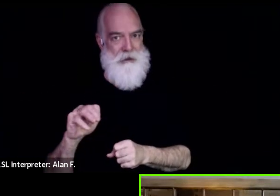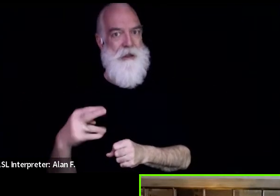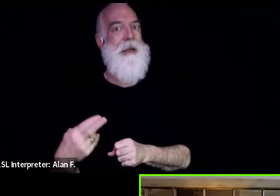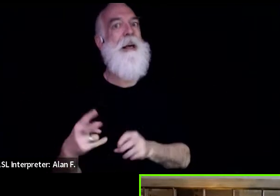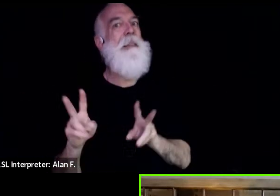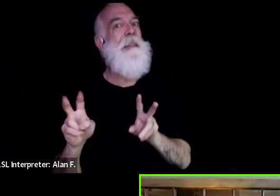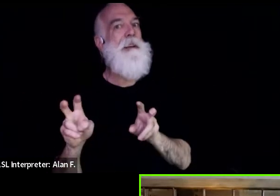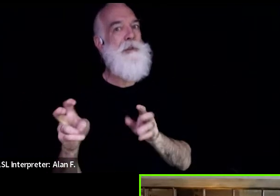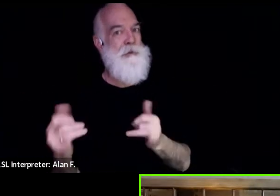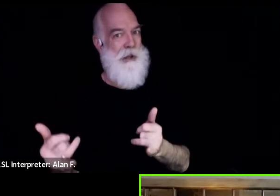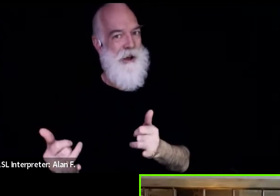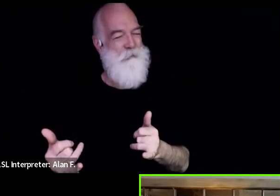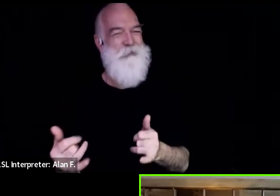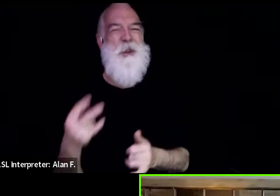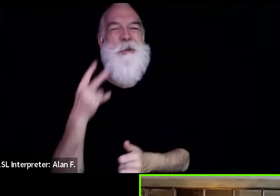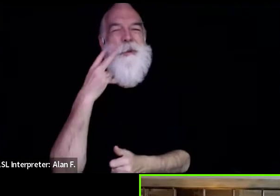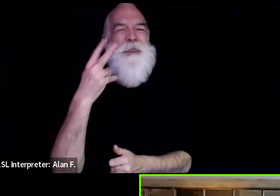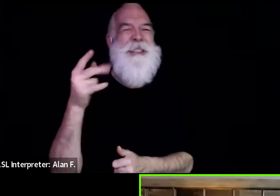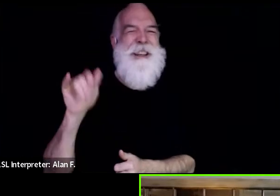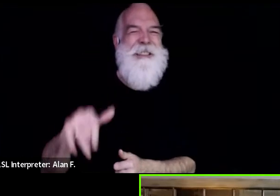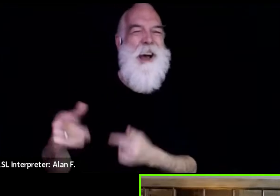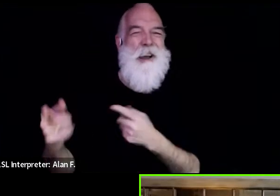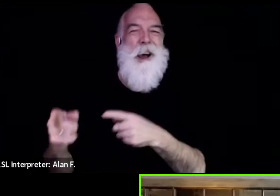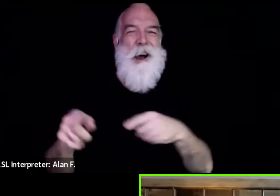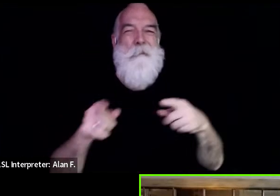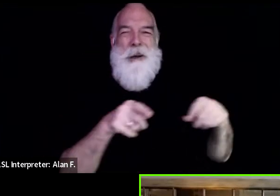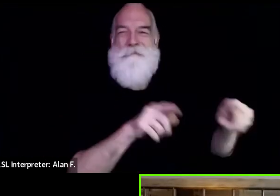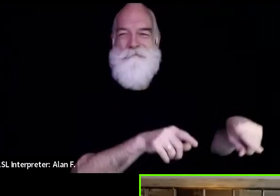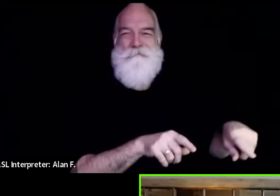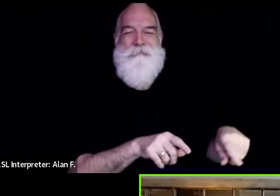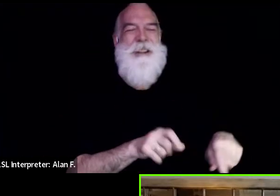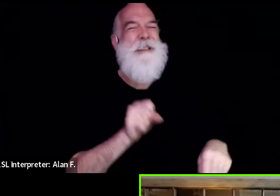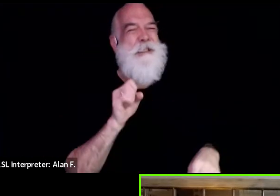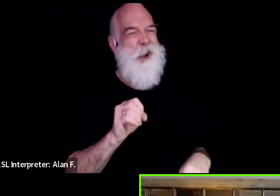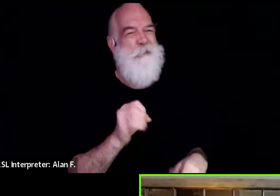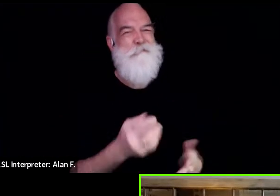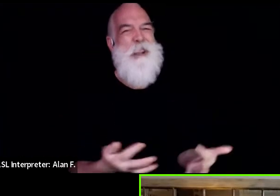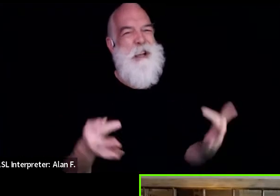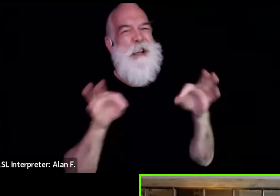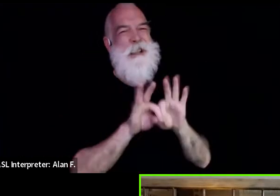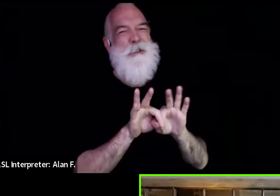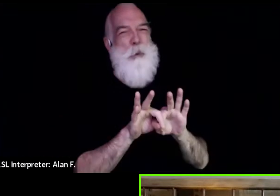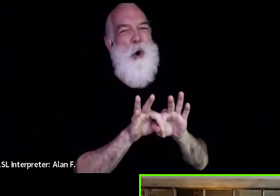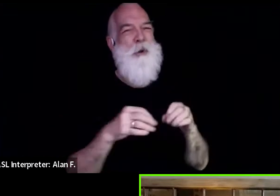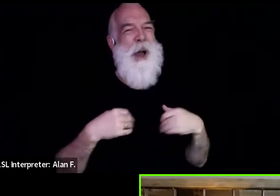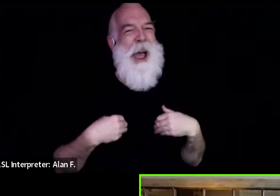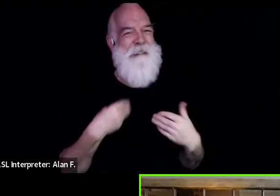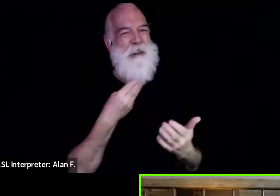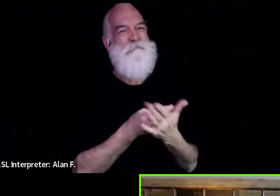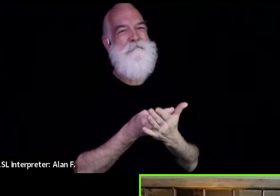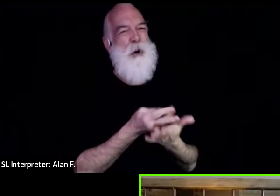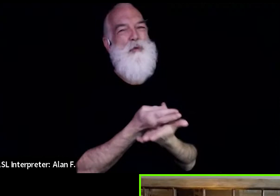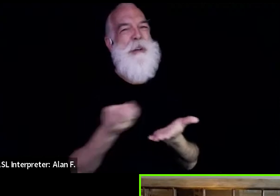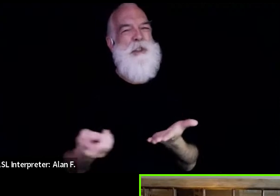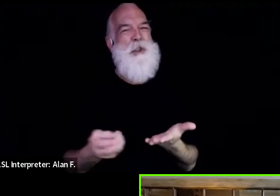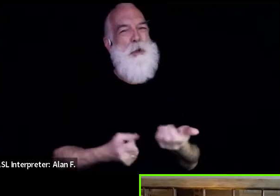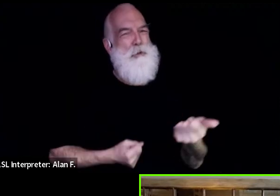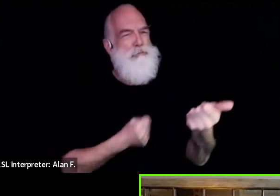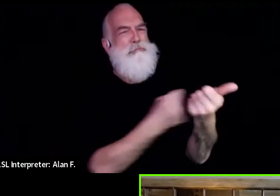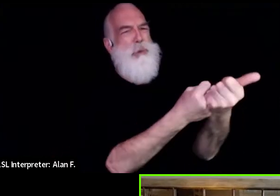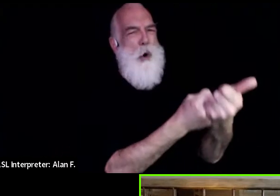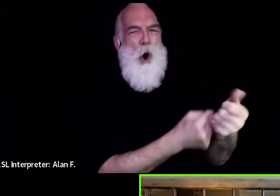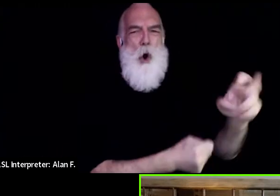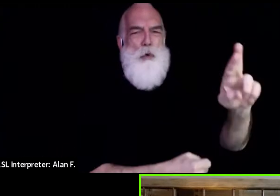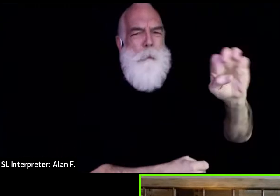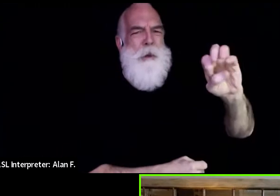I think that we've got to put resources towards meaningful criminal justice reform, and we've got to